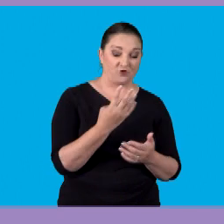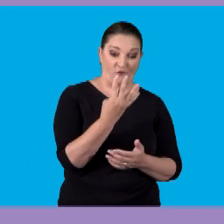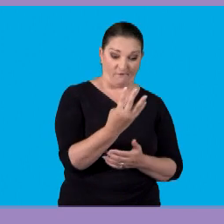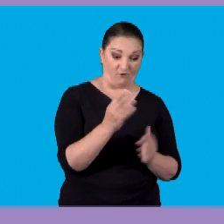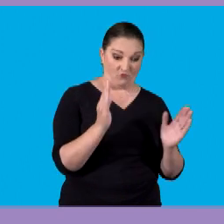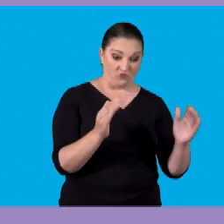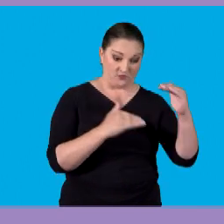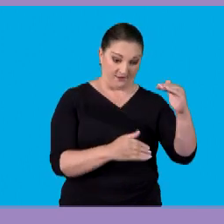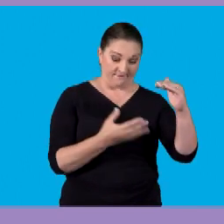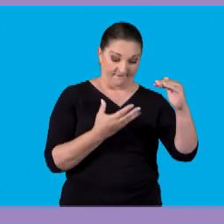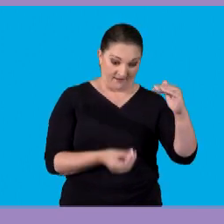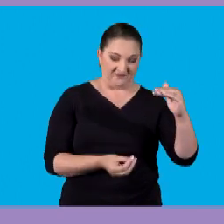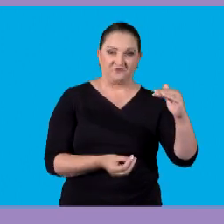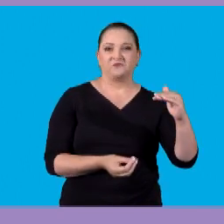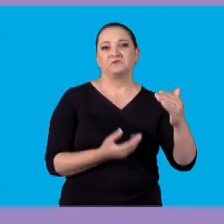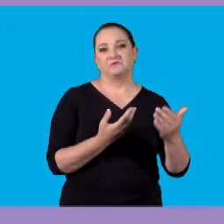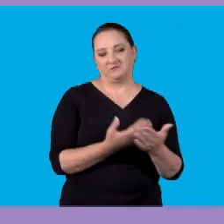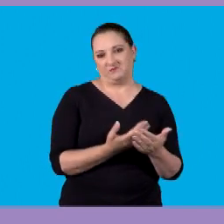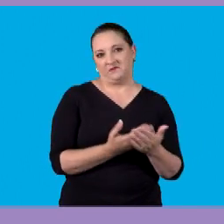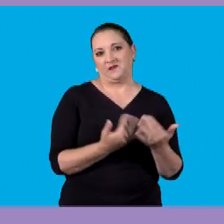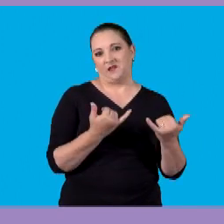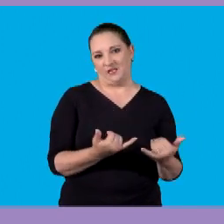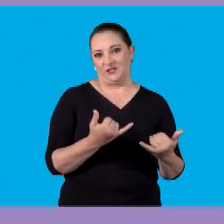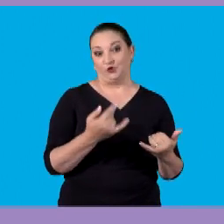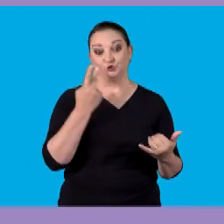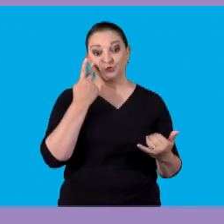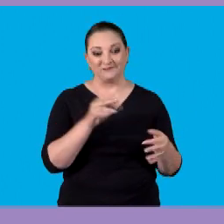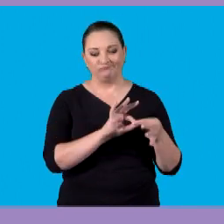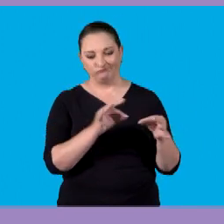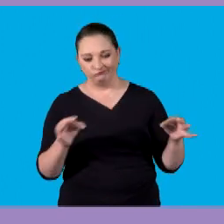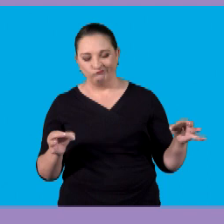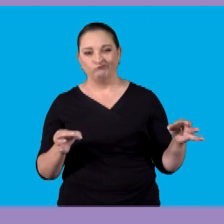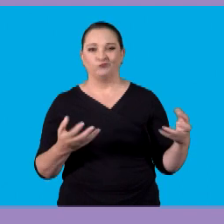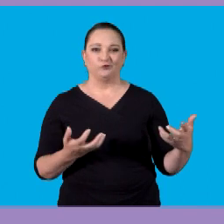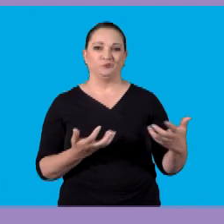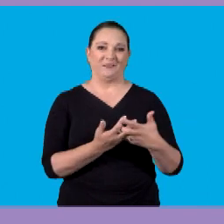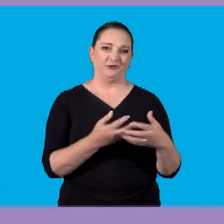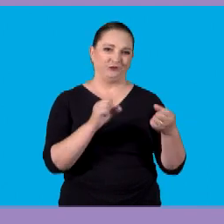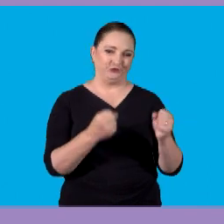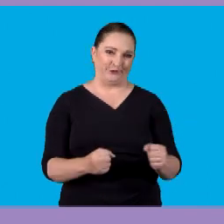can identify each quadrilateral if we are just given the properties of that